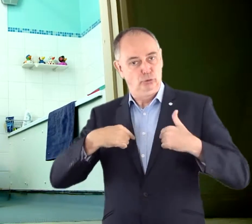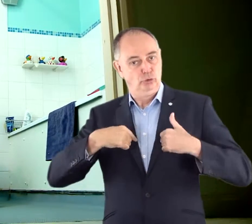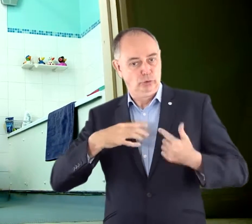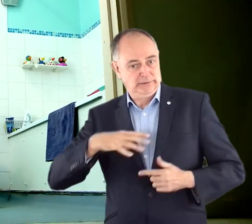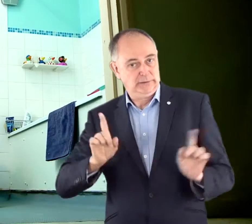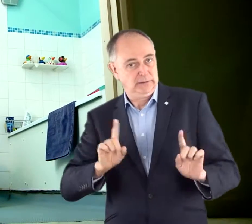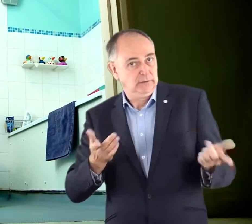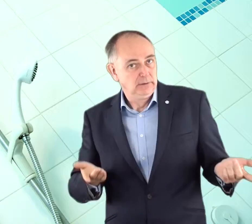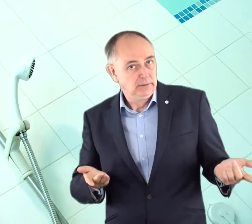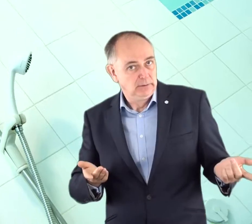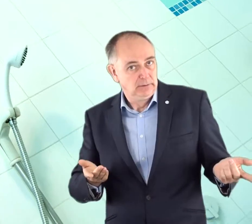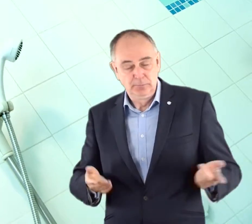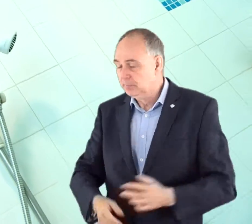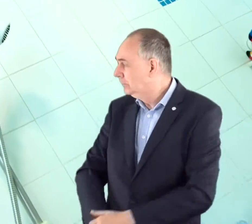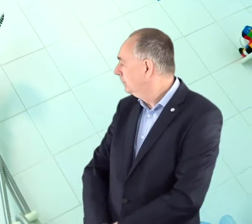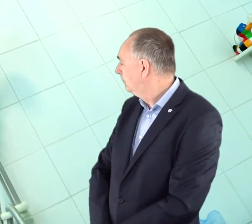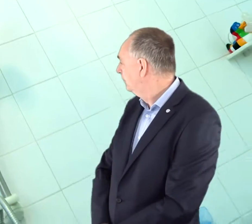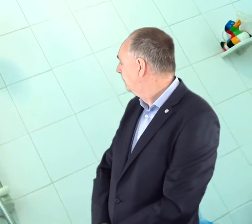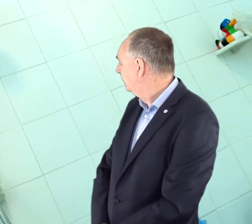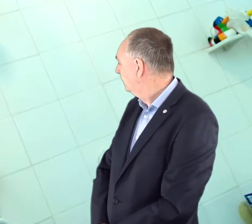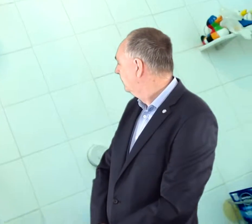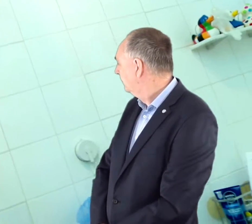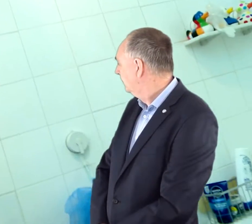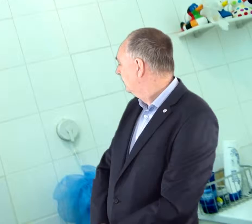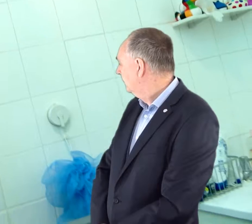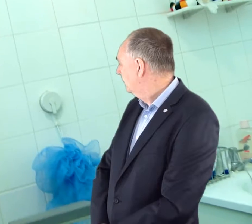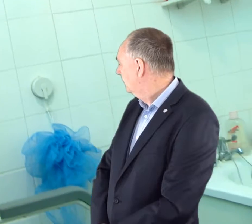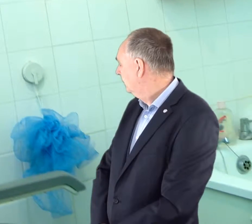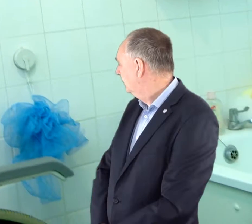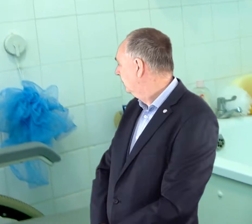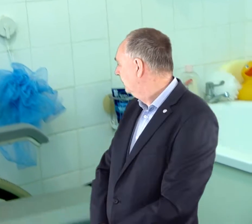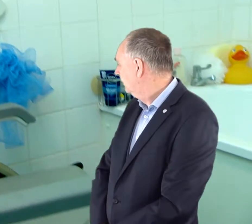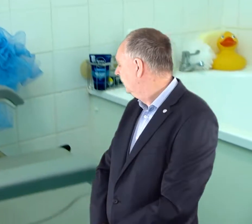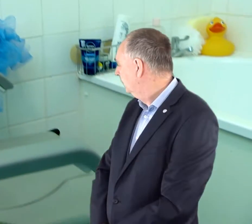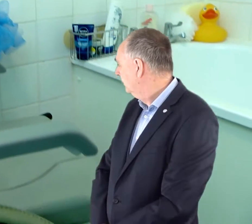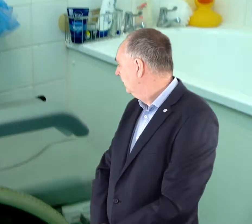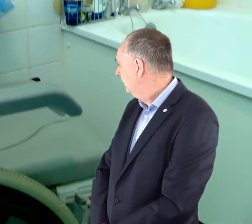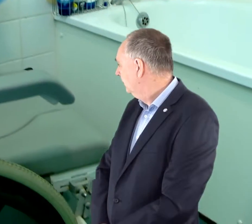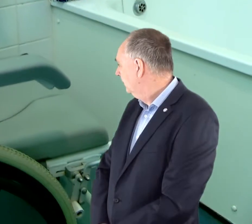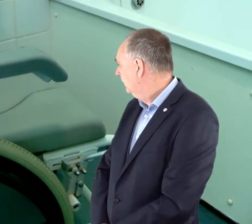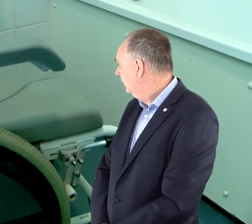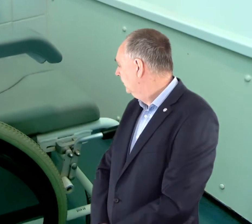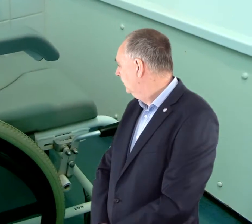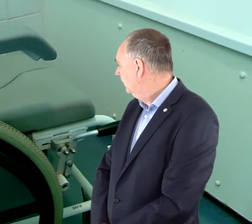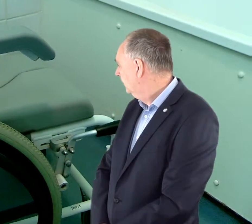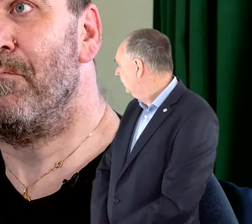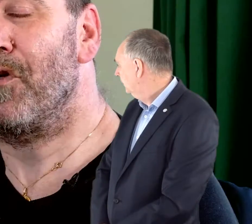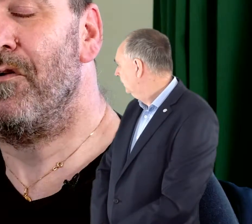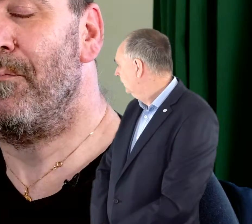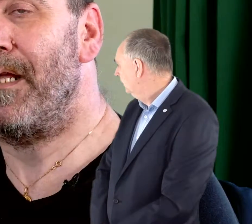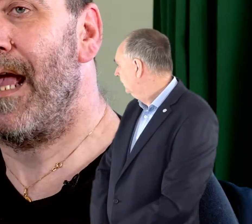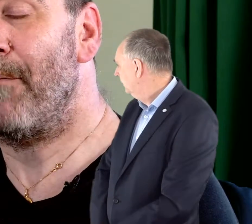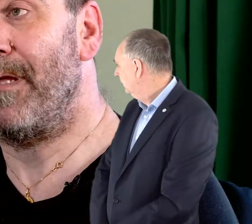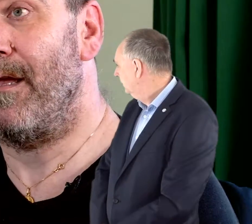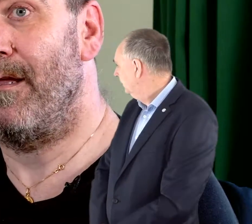my abilities or otherwise, it can suit my purposes. I